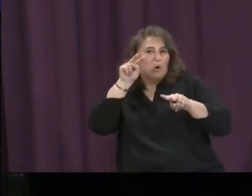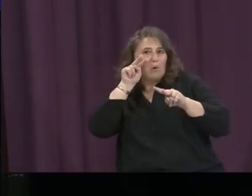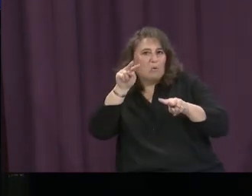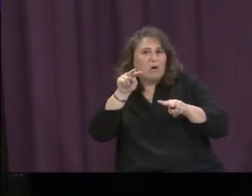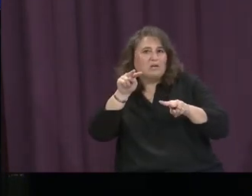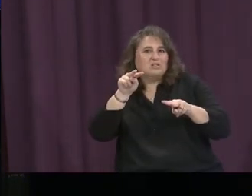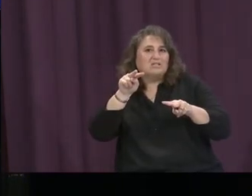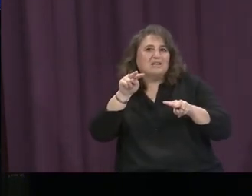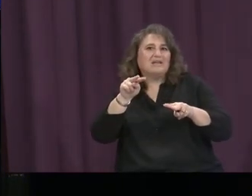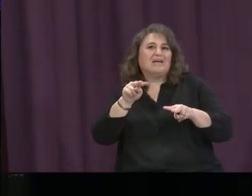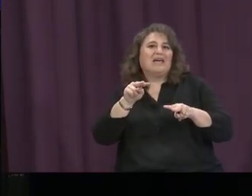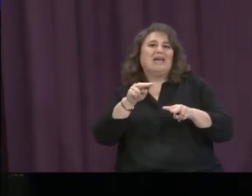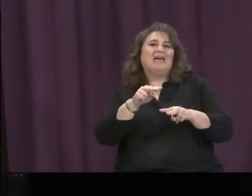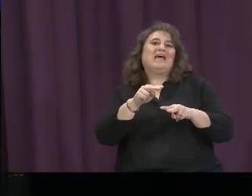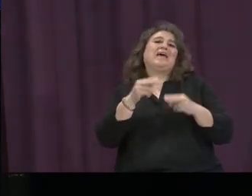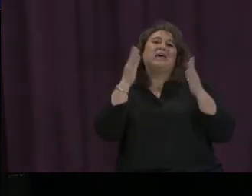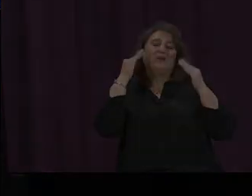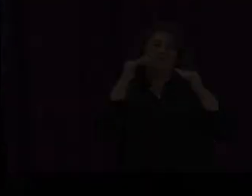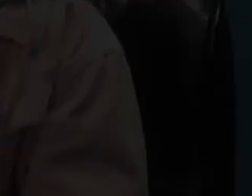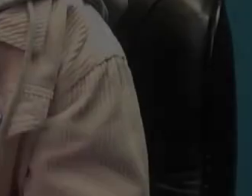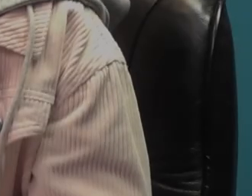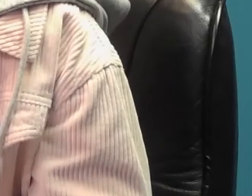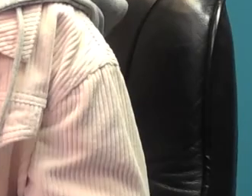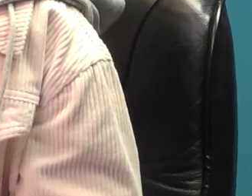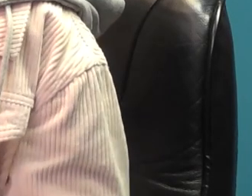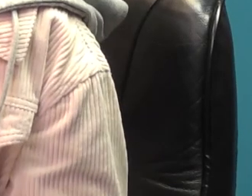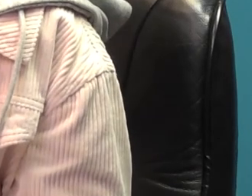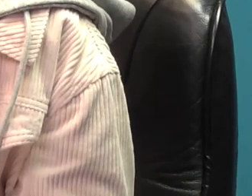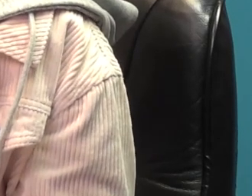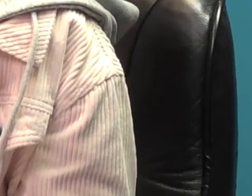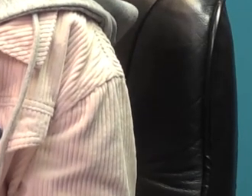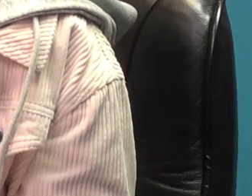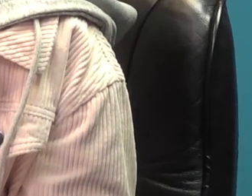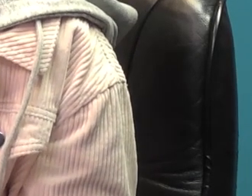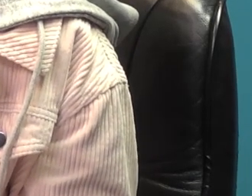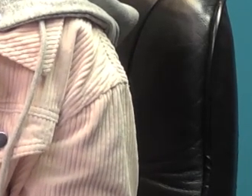hope that you just stay well and encouraged. All right, good afternoon, and welcome to the Why Show.